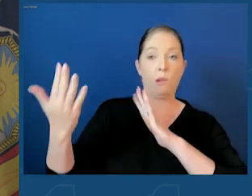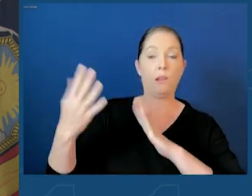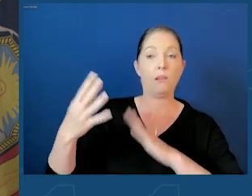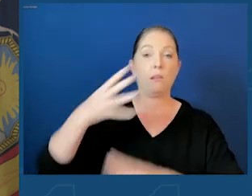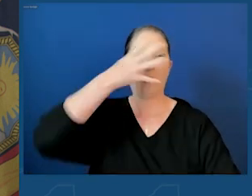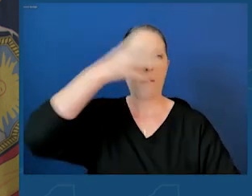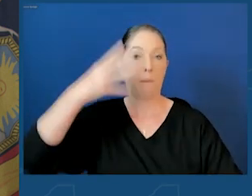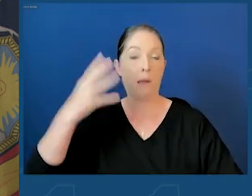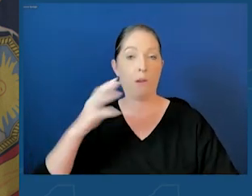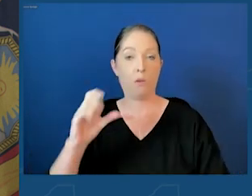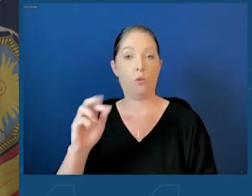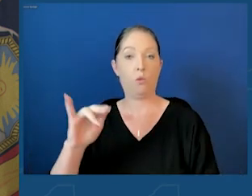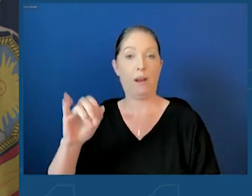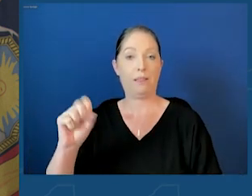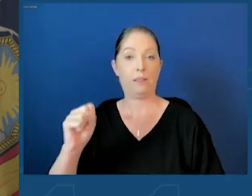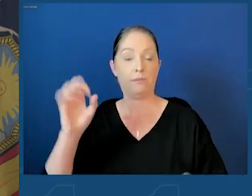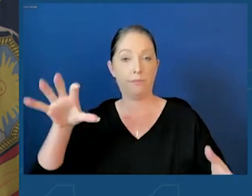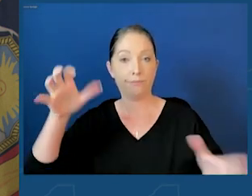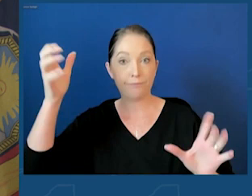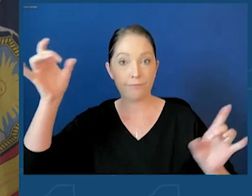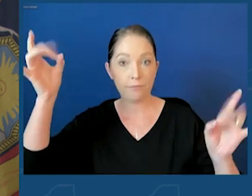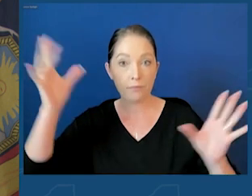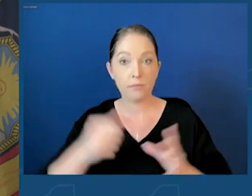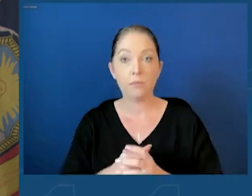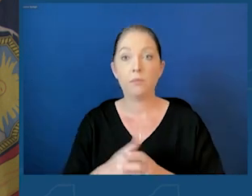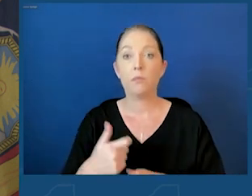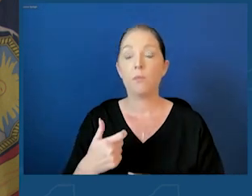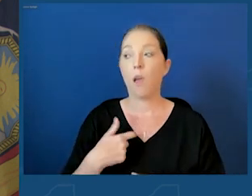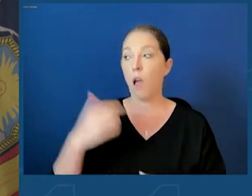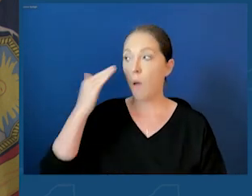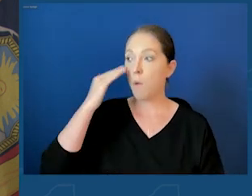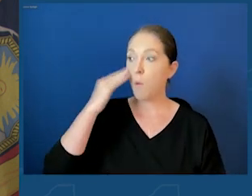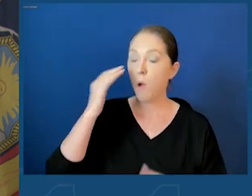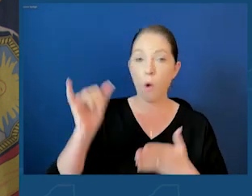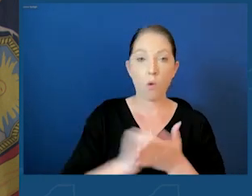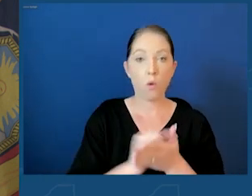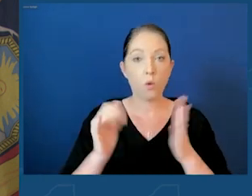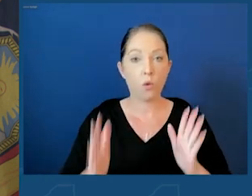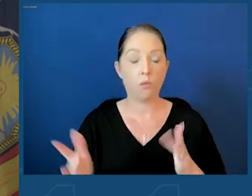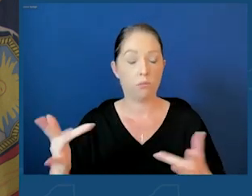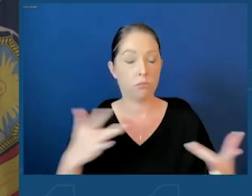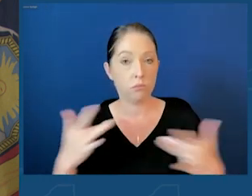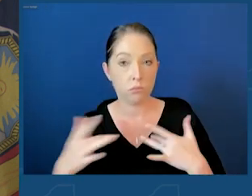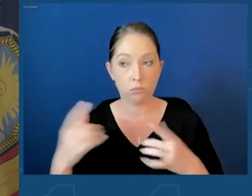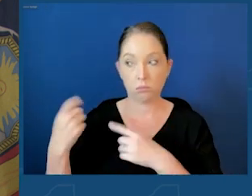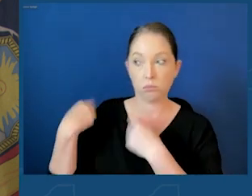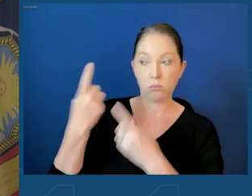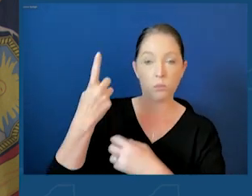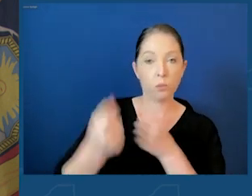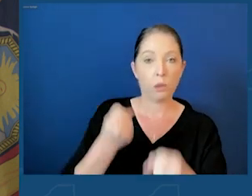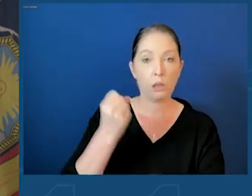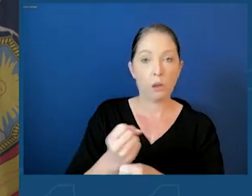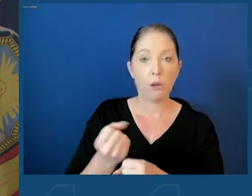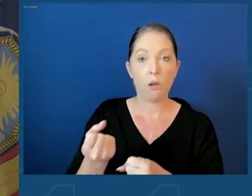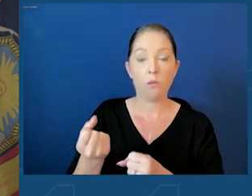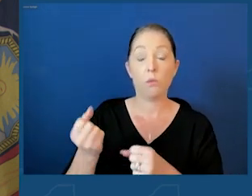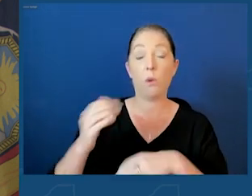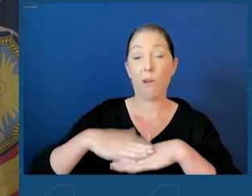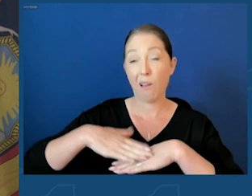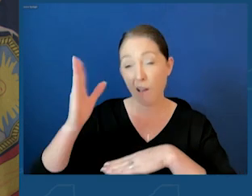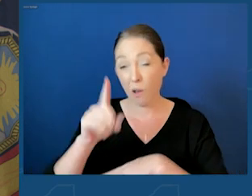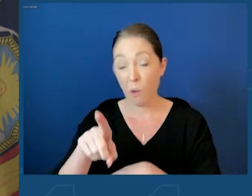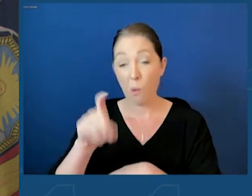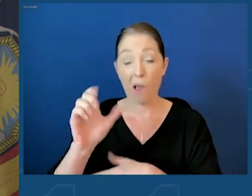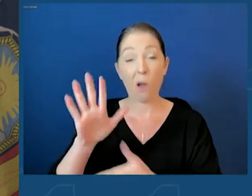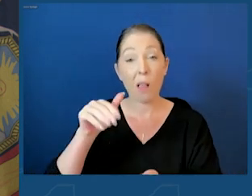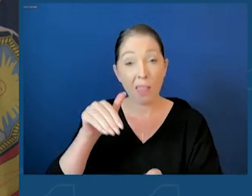crisis. I'm fully aware that New Yorkers are concerned that over the past year, more than 100,000 asylum seekers have arrived in